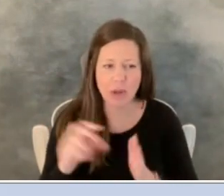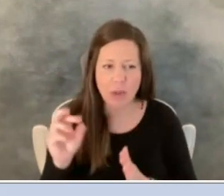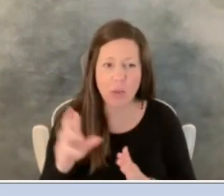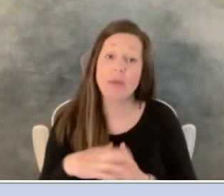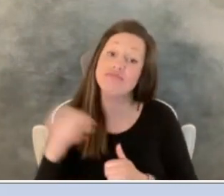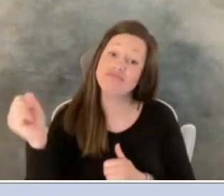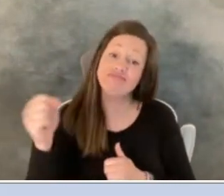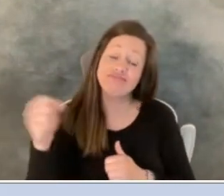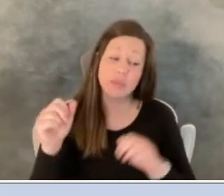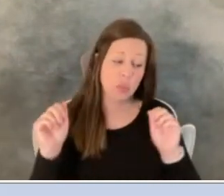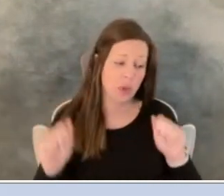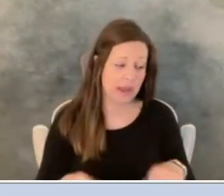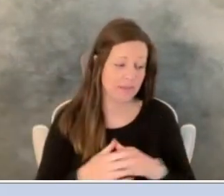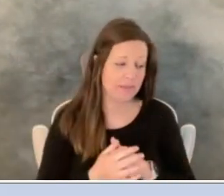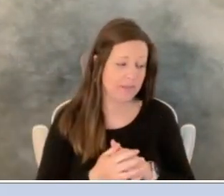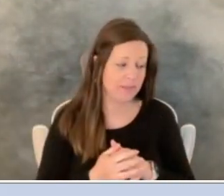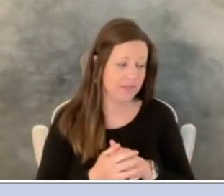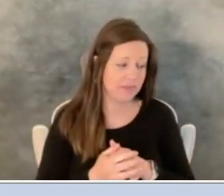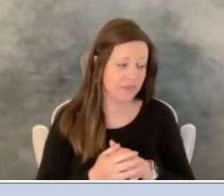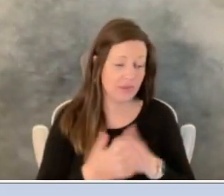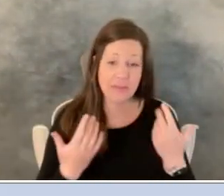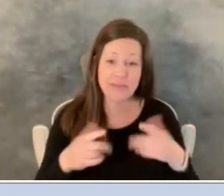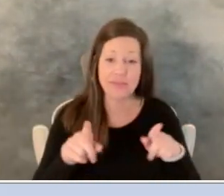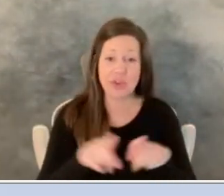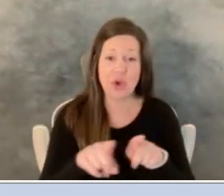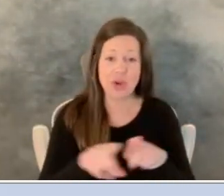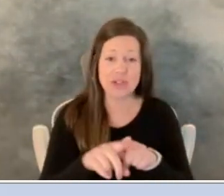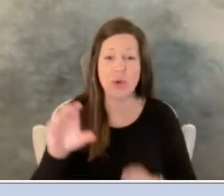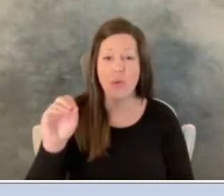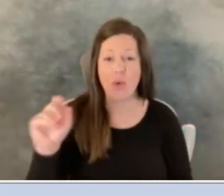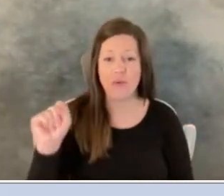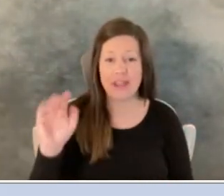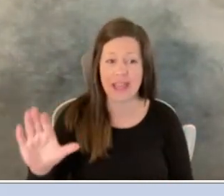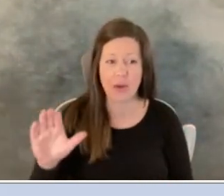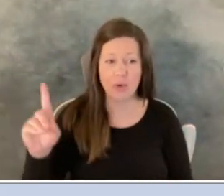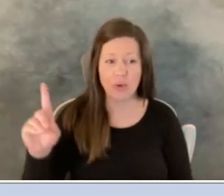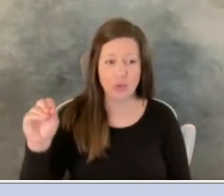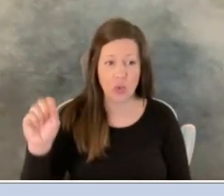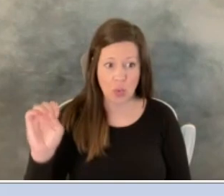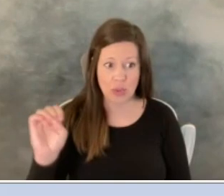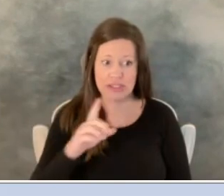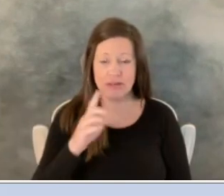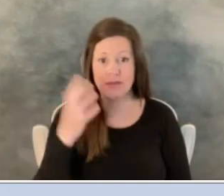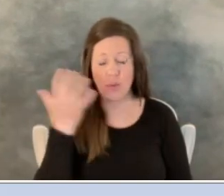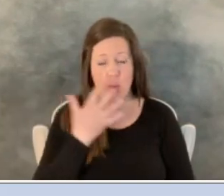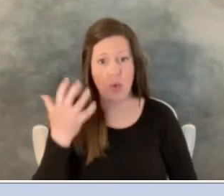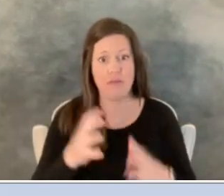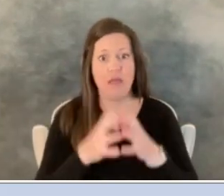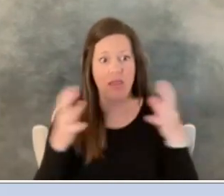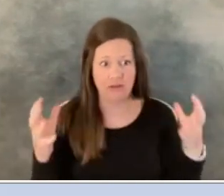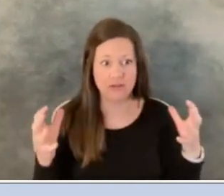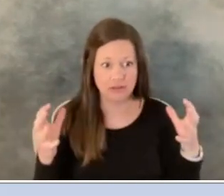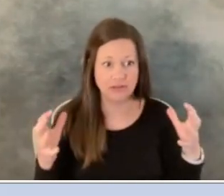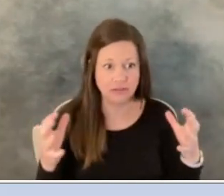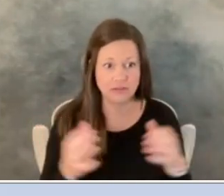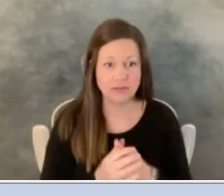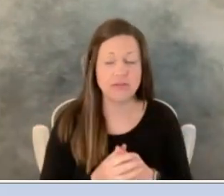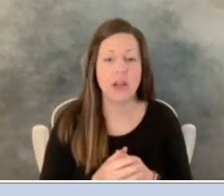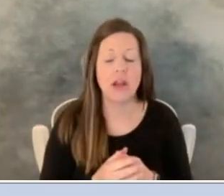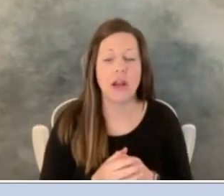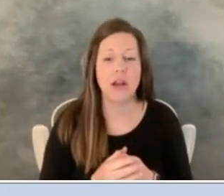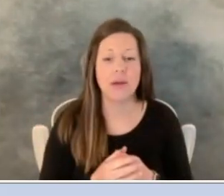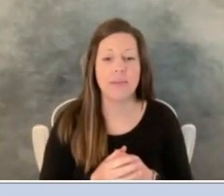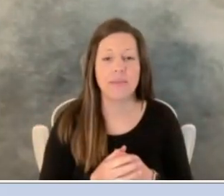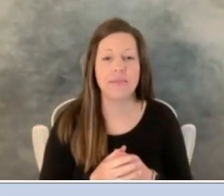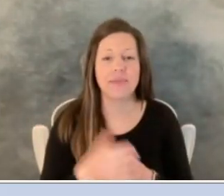tolerance. The other thing with melatonin is the over-the-counter dosing is quite big, and the companies want to put as much compound as